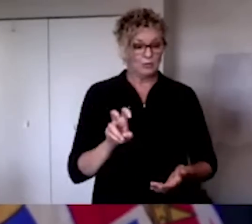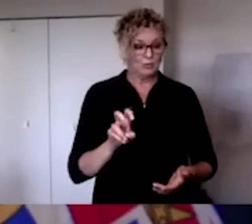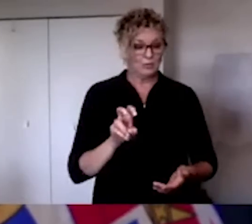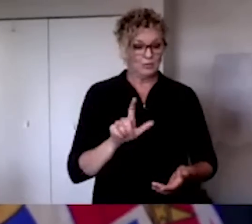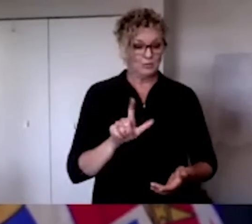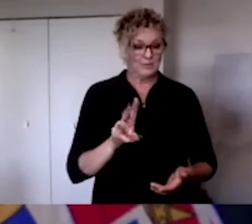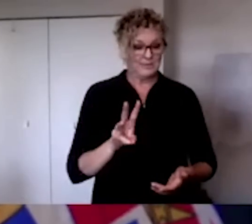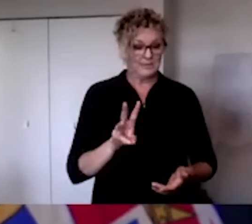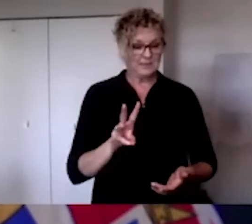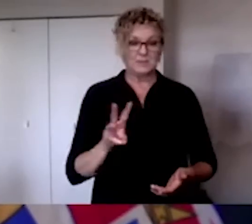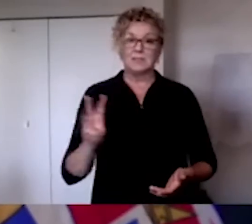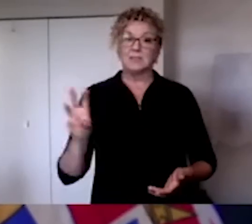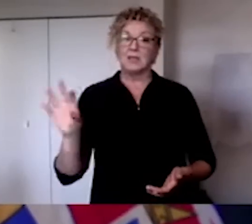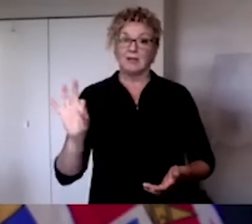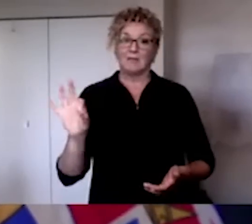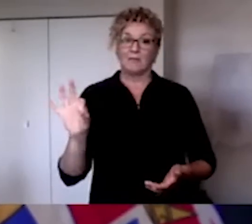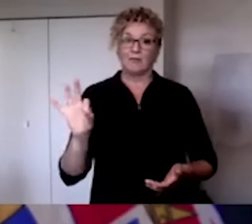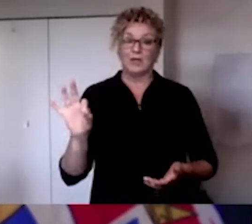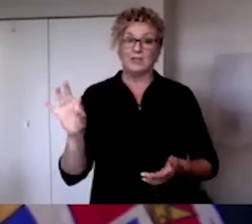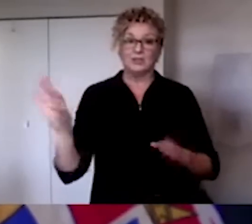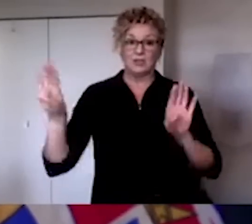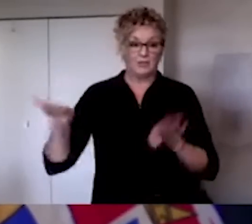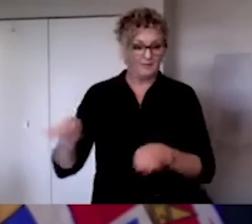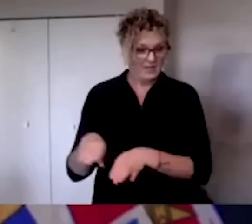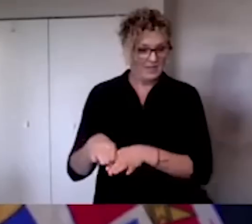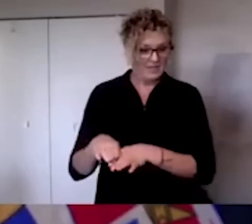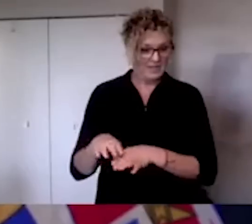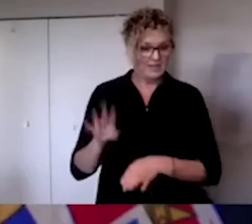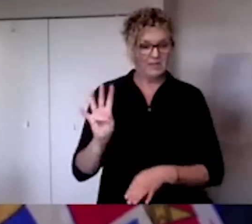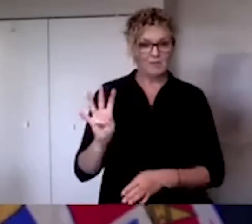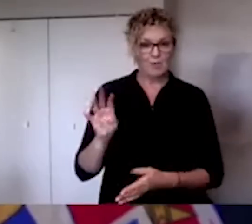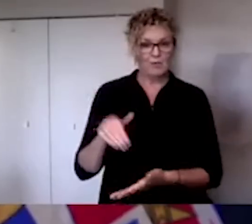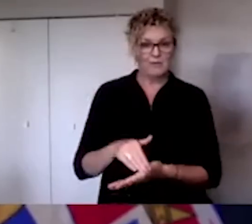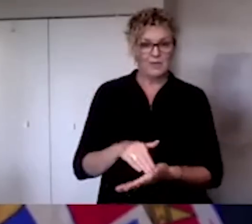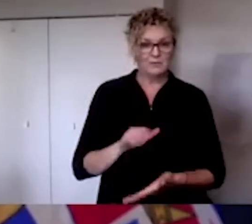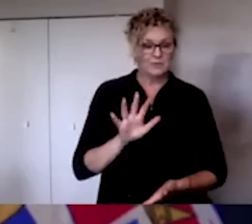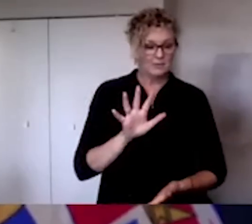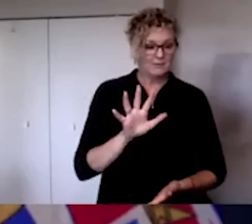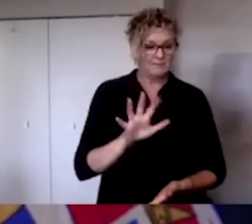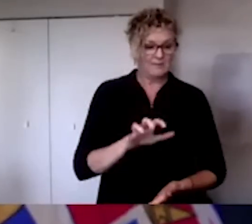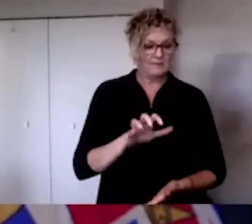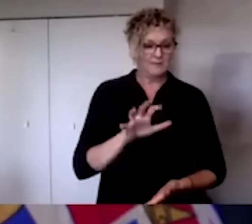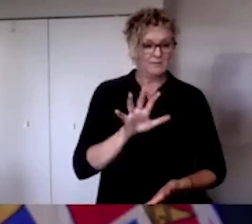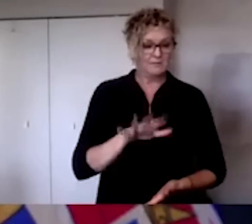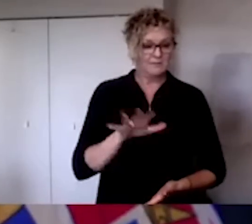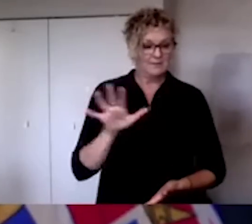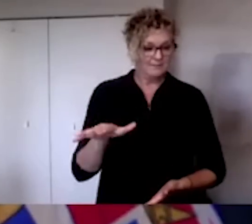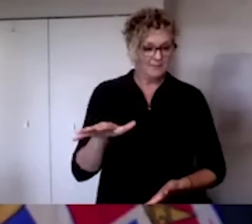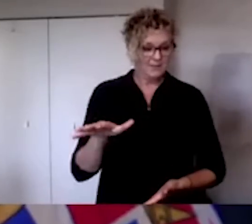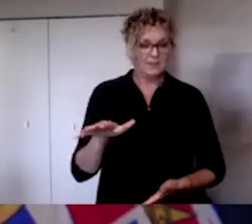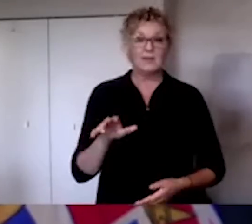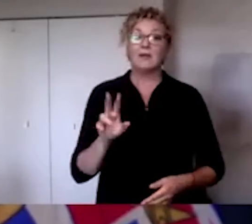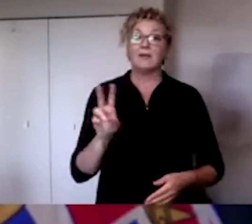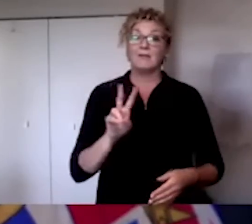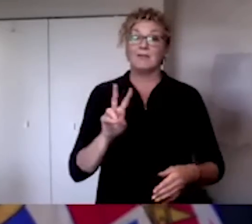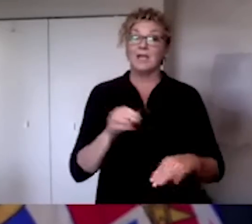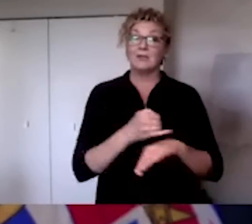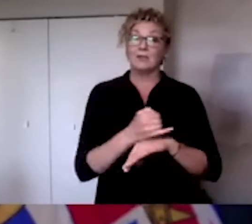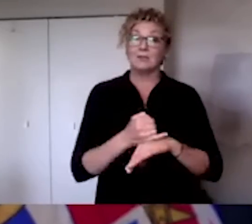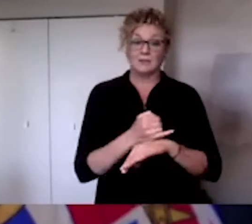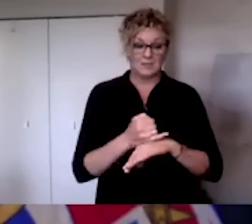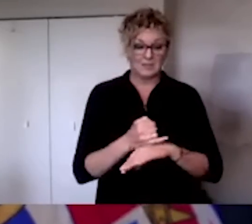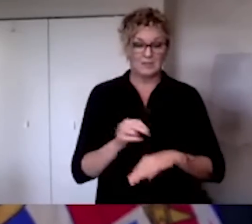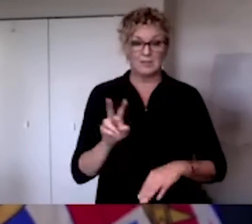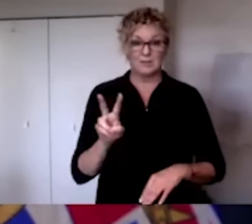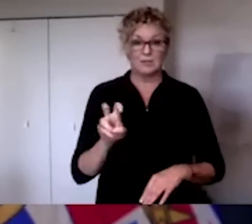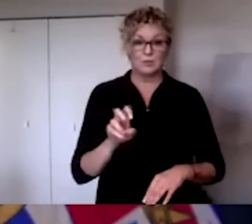to 267 cases, new cases, 10 of whom were epidemiologically linked, bringing our total in British